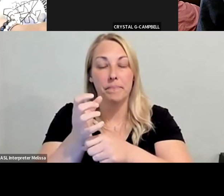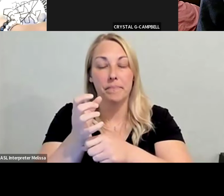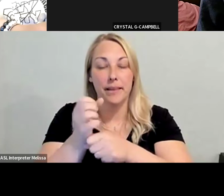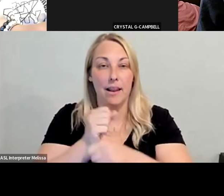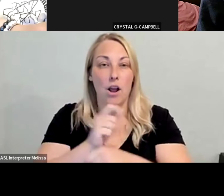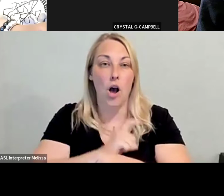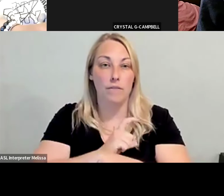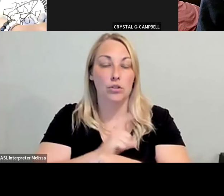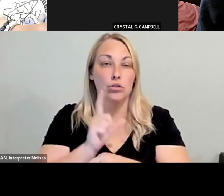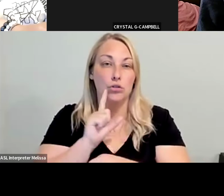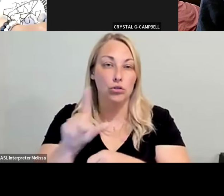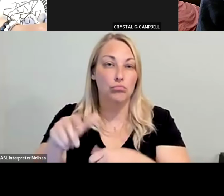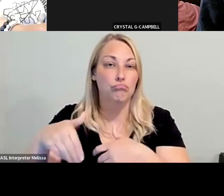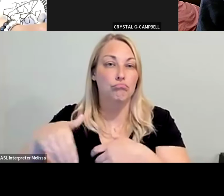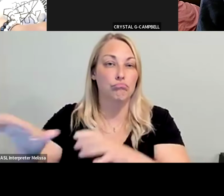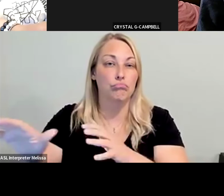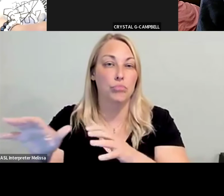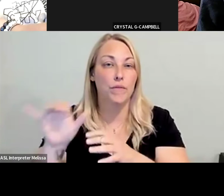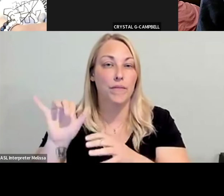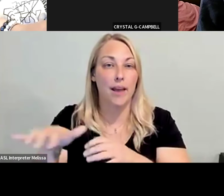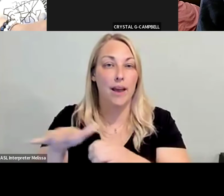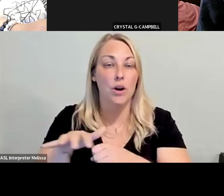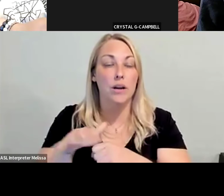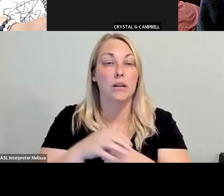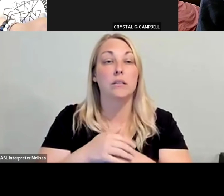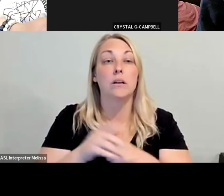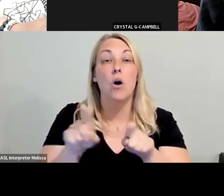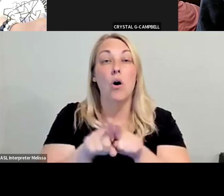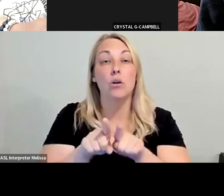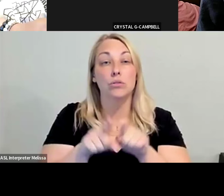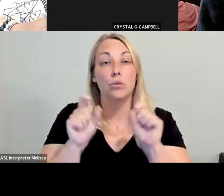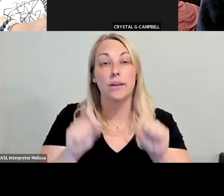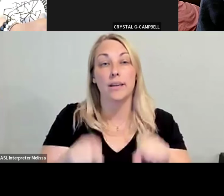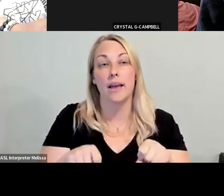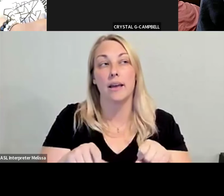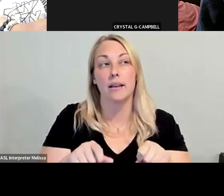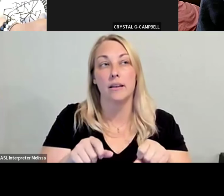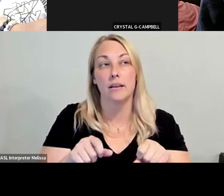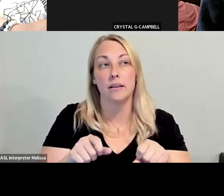officers over into that area. The other thing that we could do is we could look at off